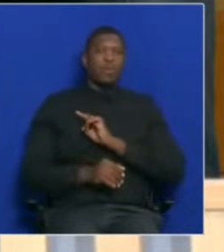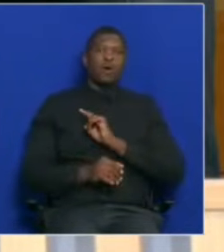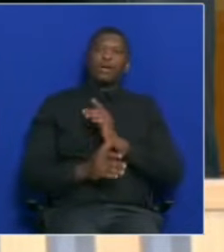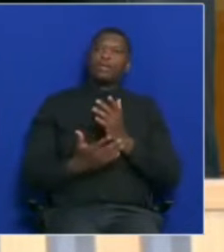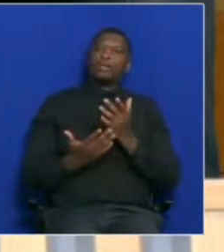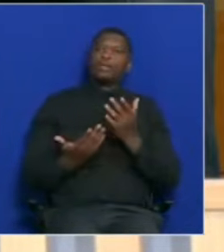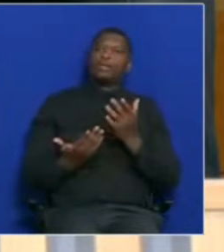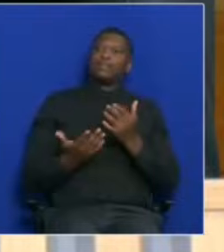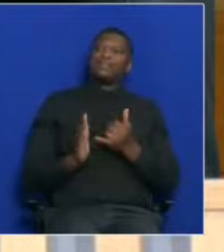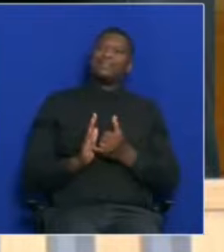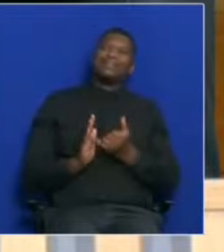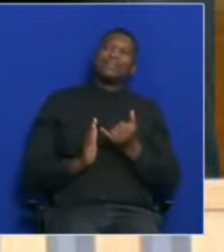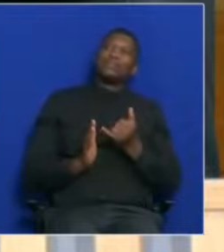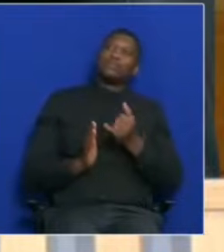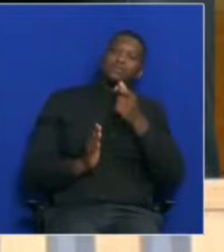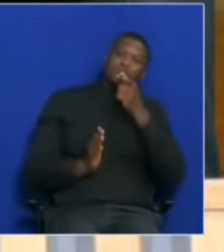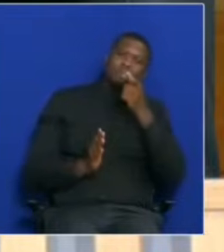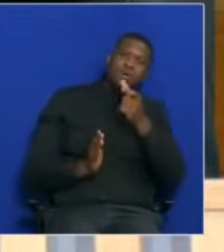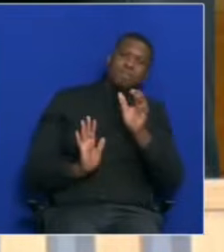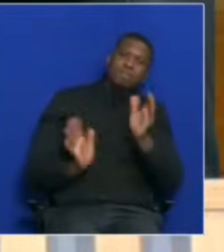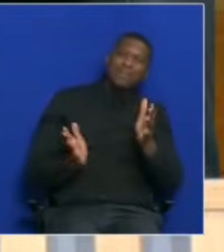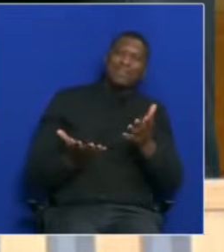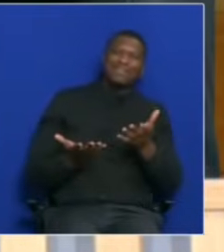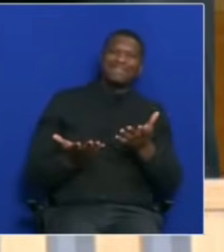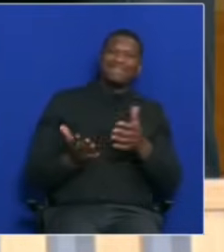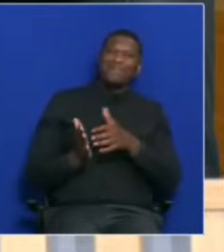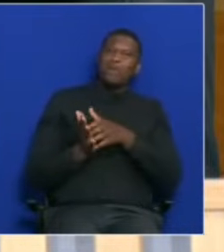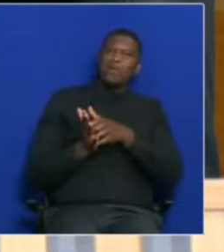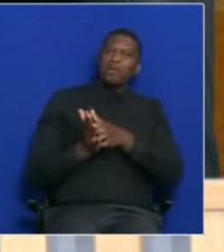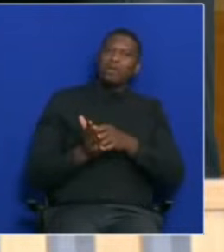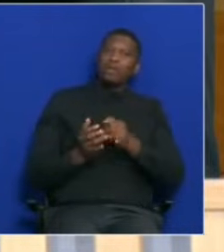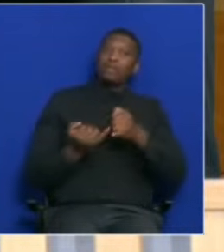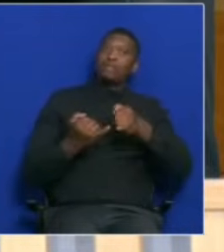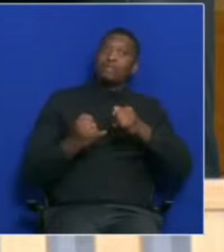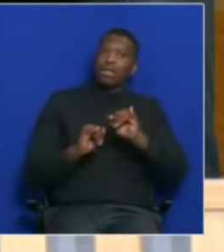position to take, and it's still subject to human